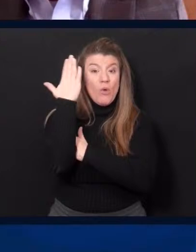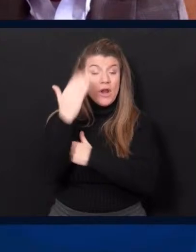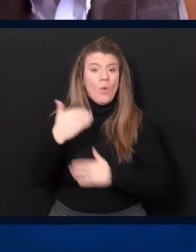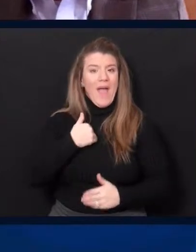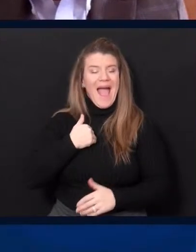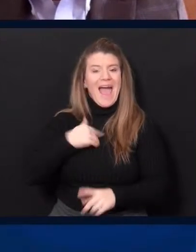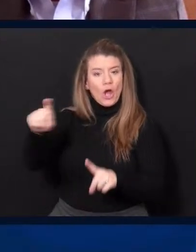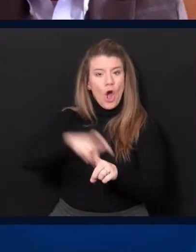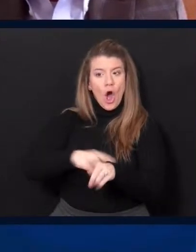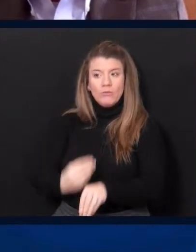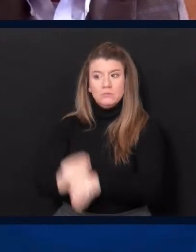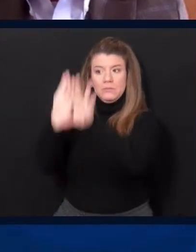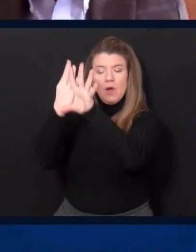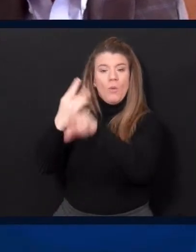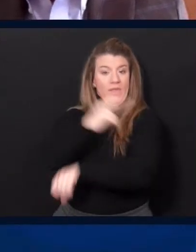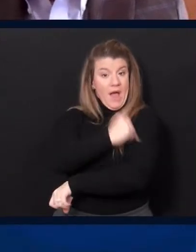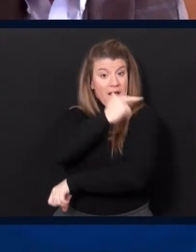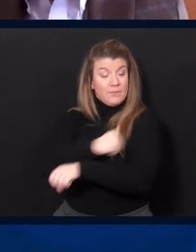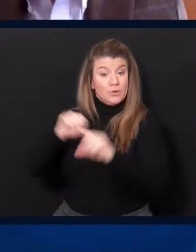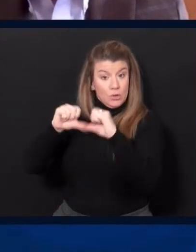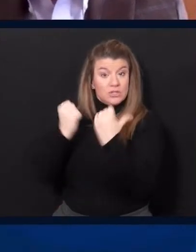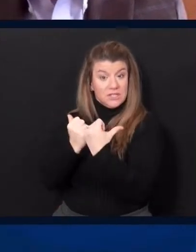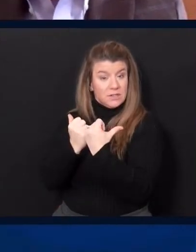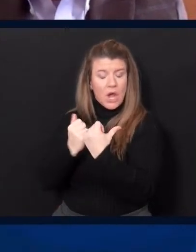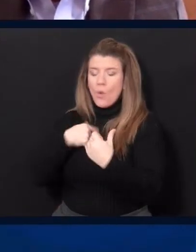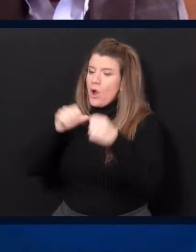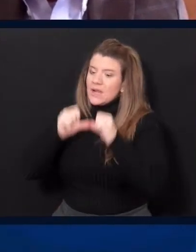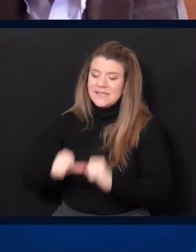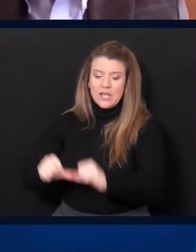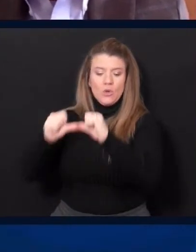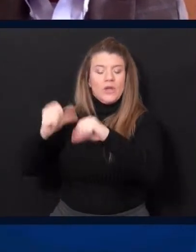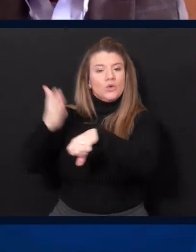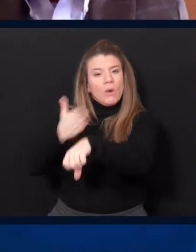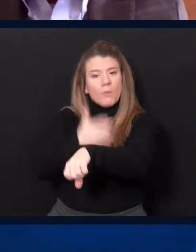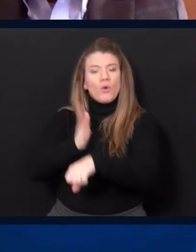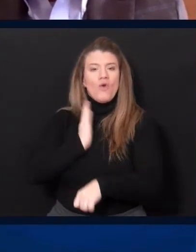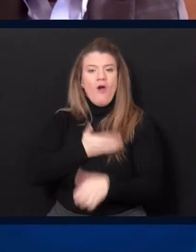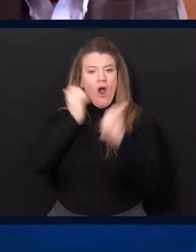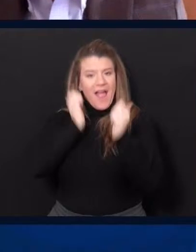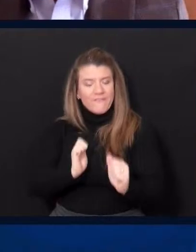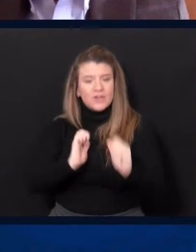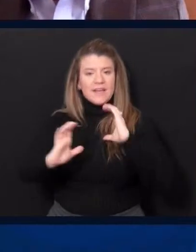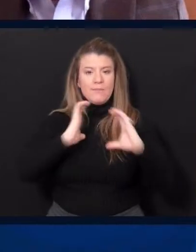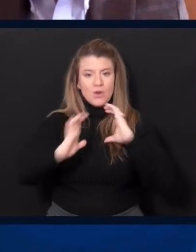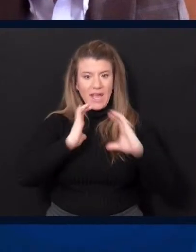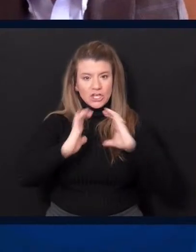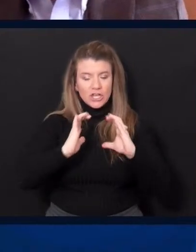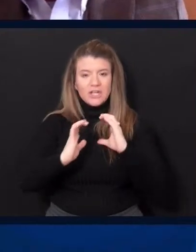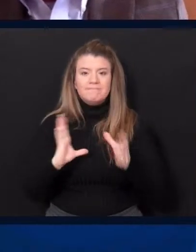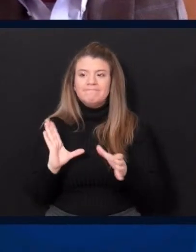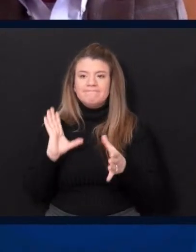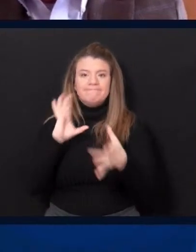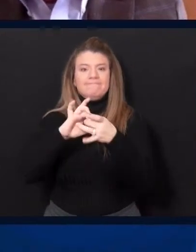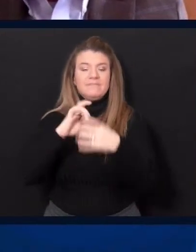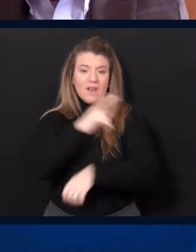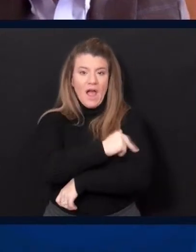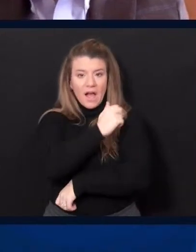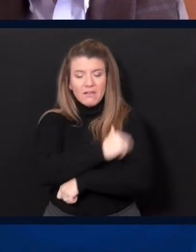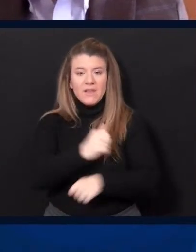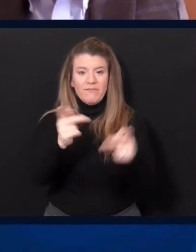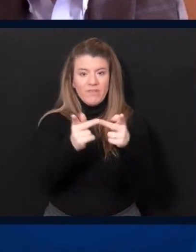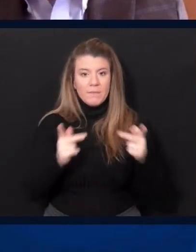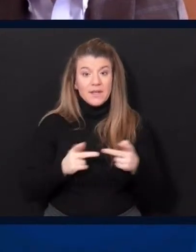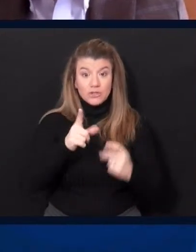call with the Hospital Association, and we're continuing to improve our efforts in communication with hospitals and the facilities that